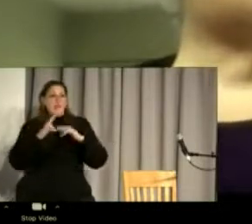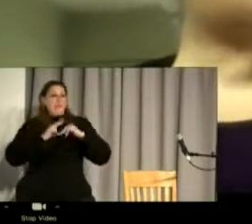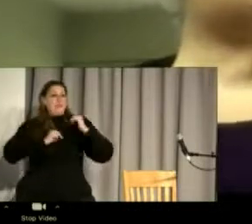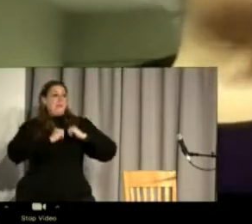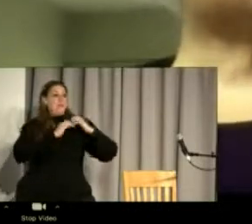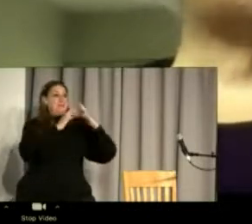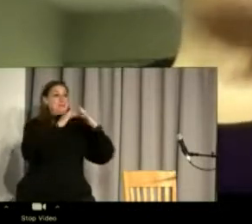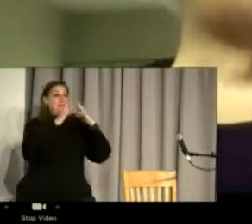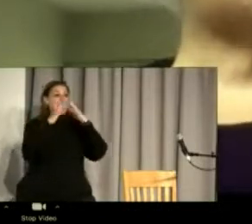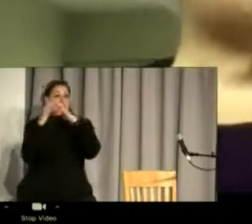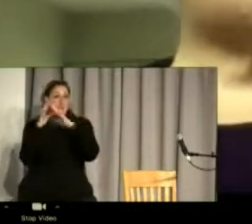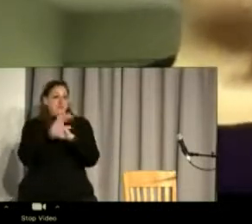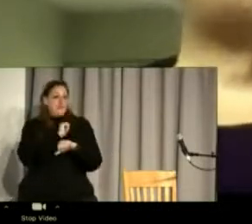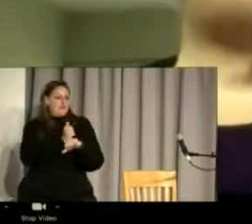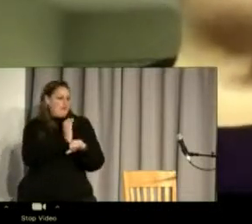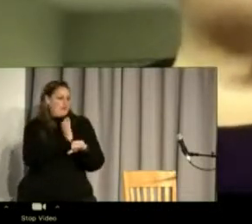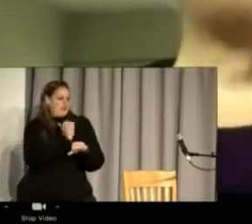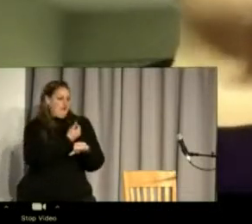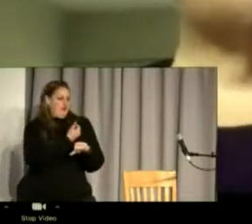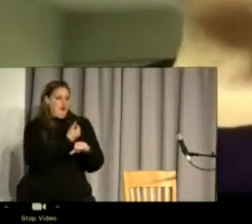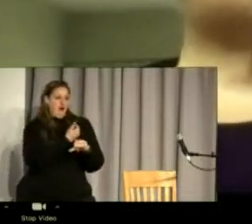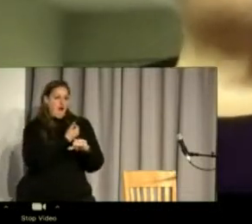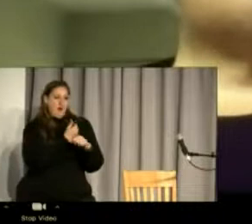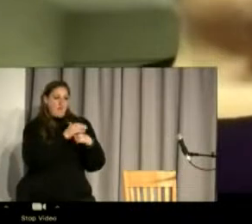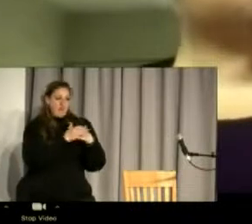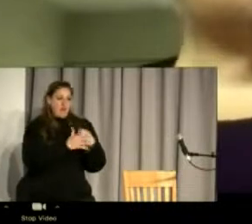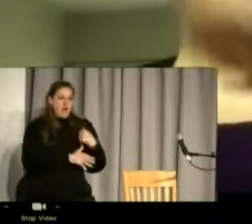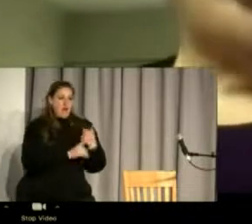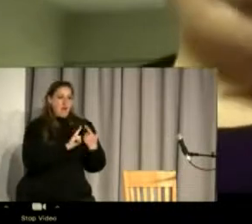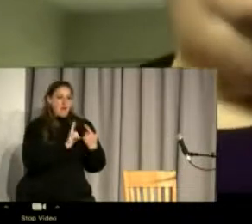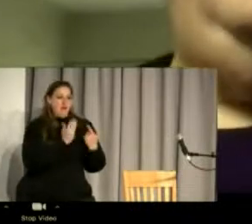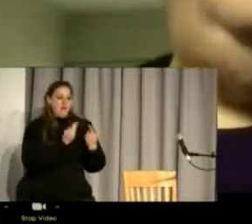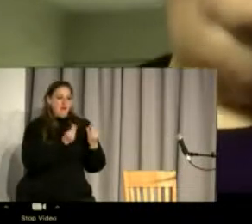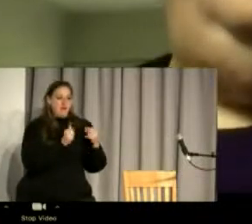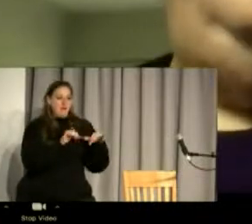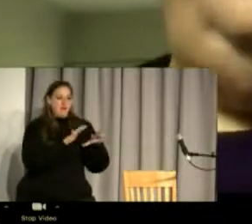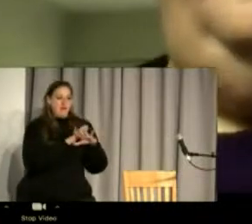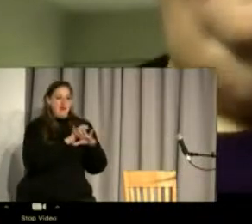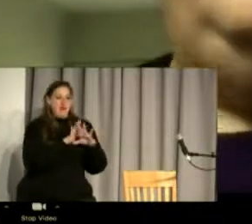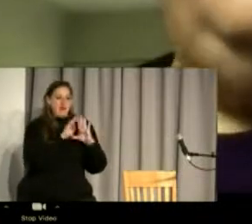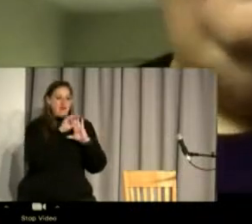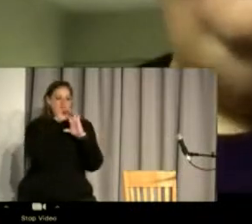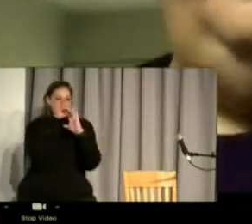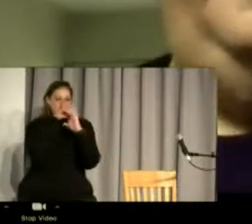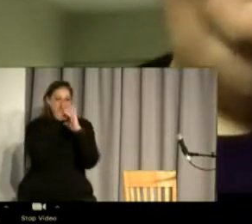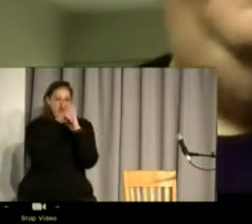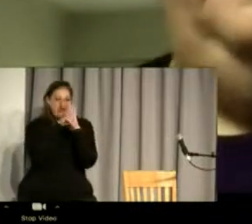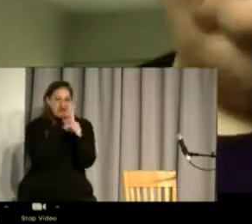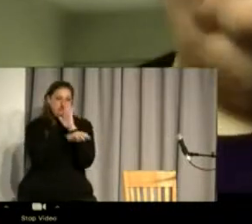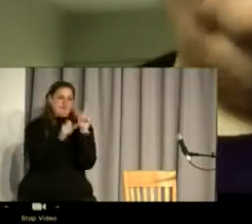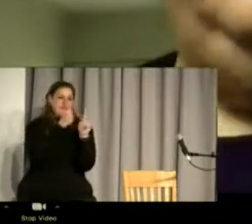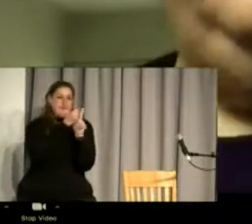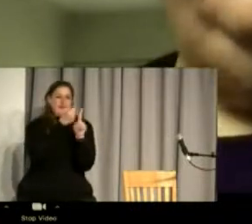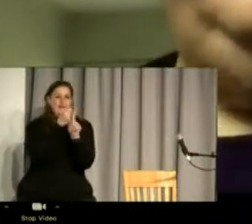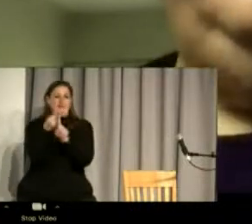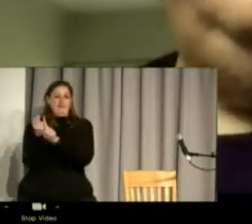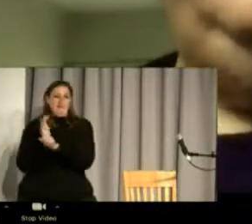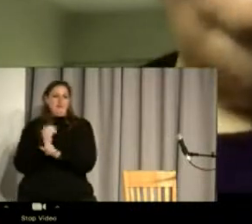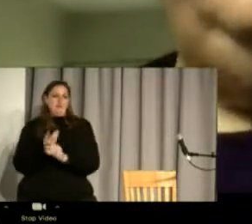empire is based on our blood and our land, and that its decline is hitting us harder than anyone